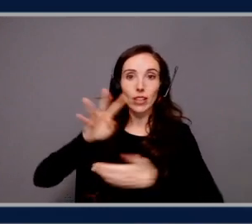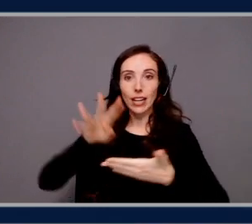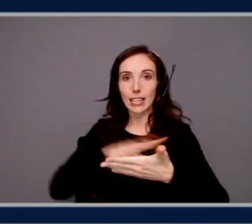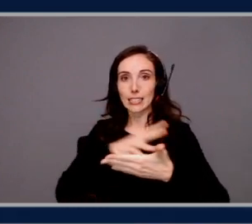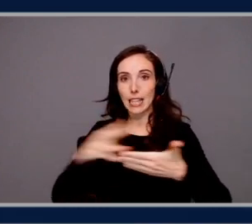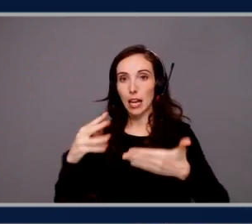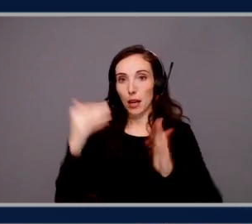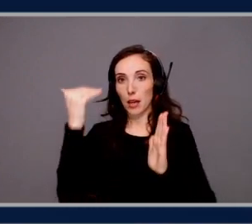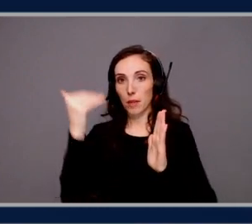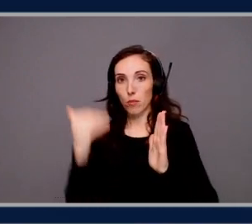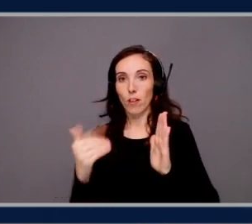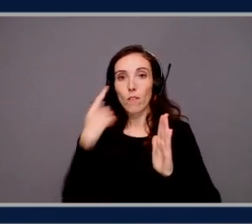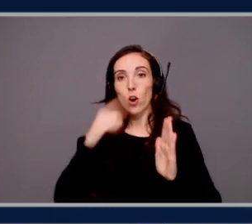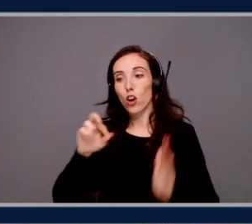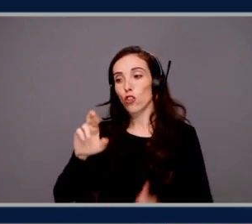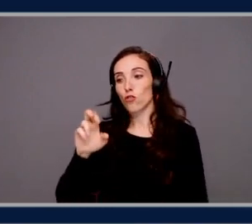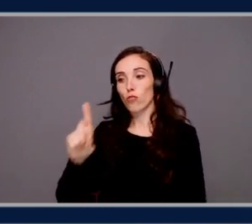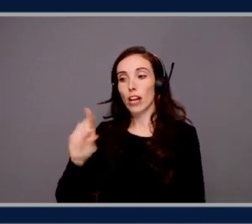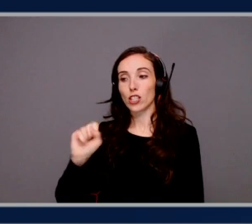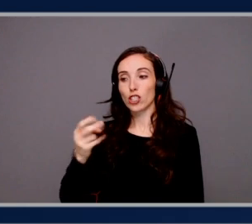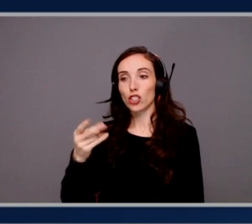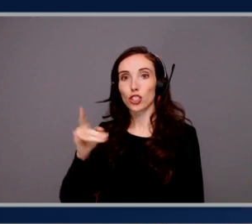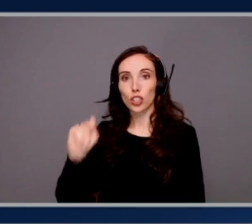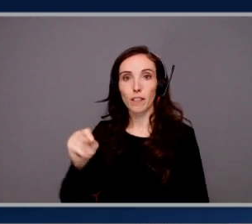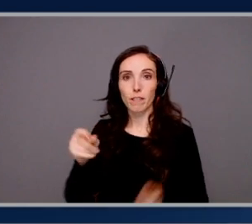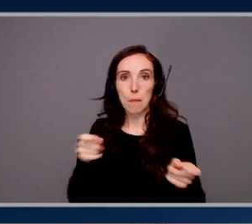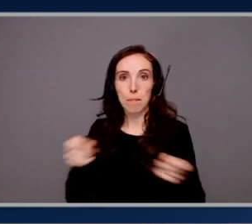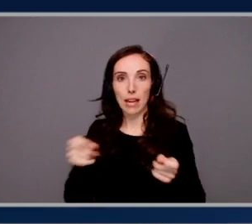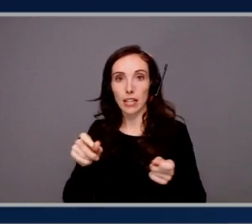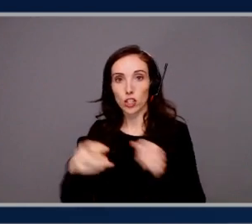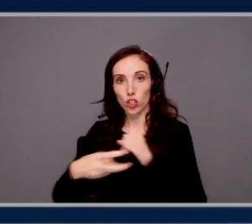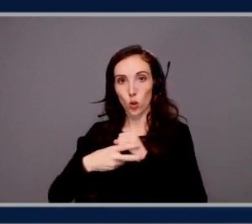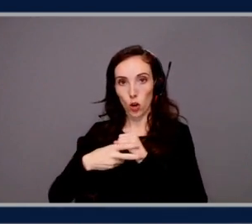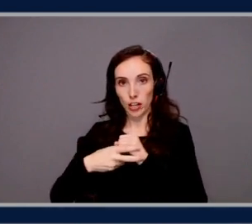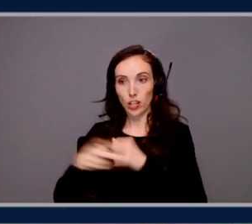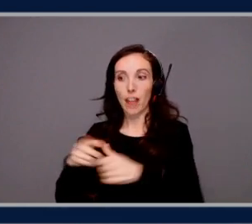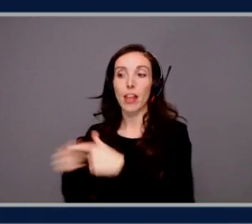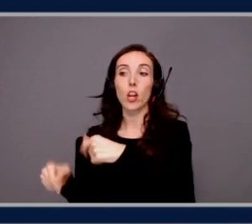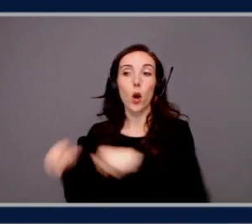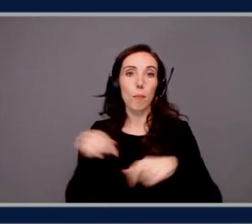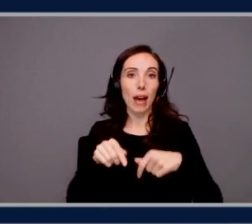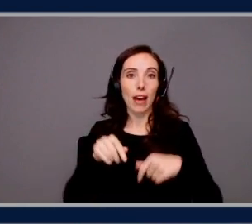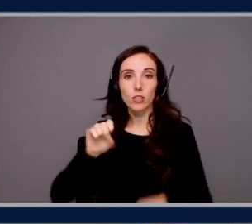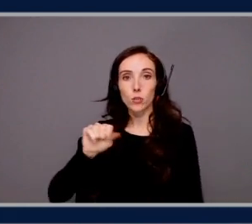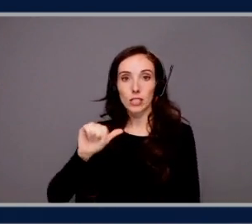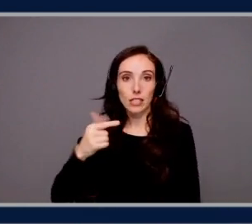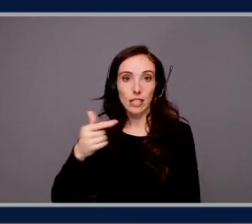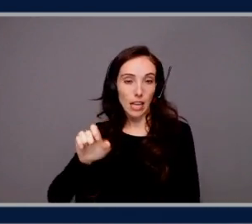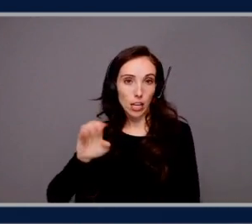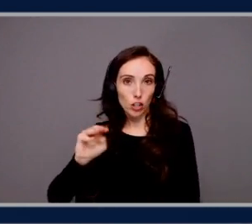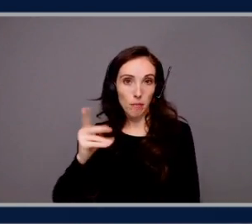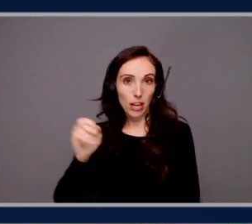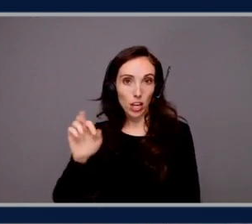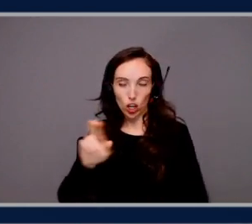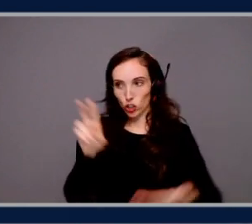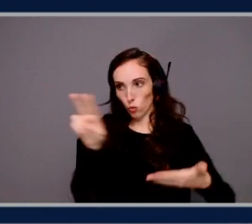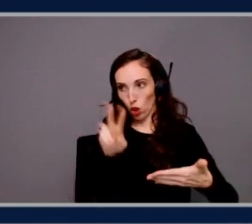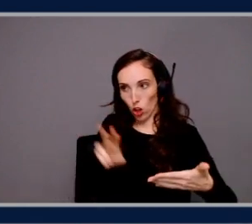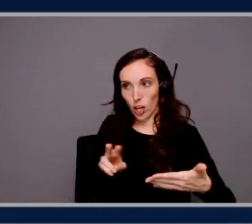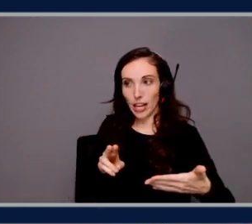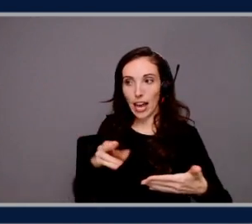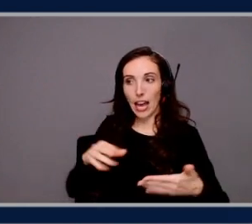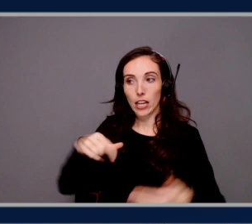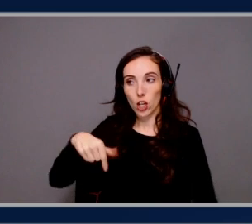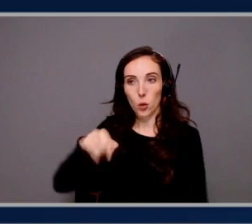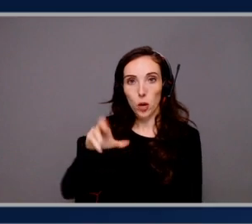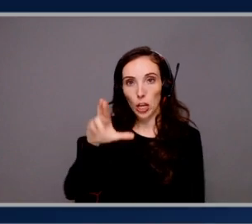managed storage. And then we'll go back to SageMaker Studio to look at and query that data. Got it. So the key aspect here